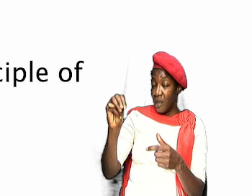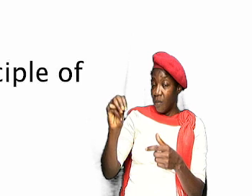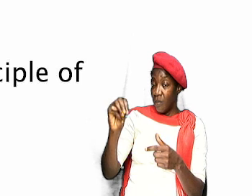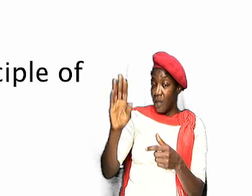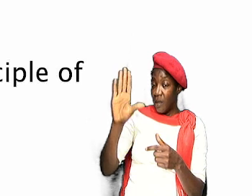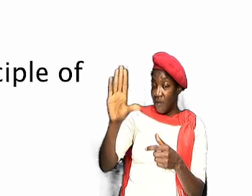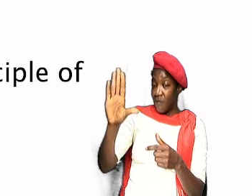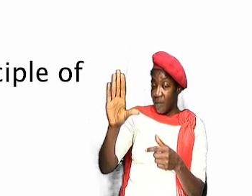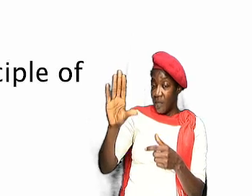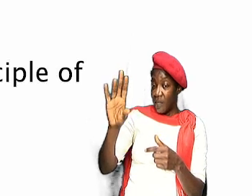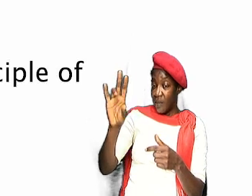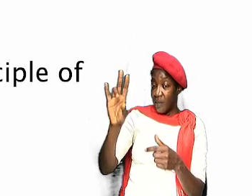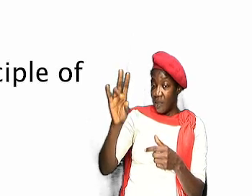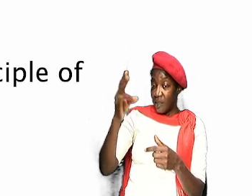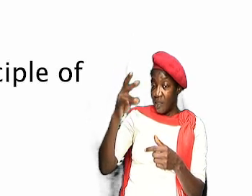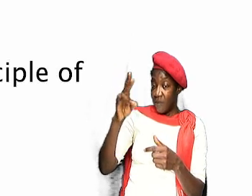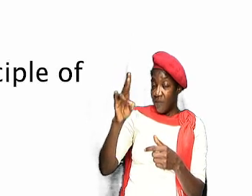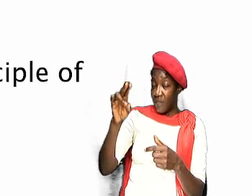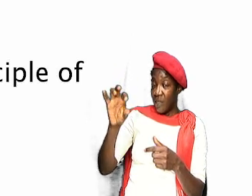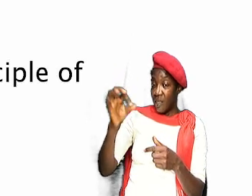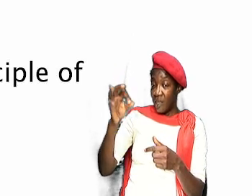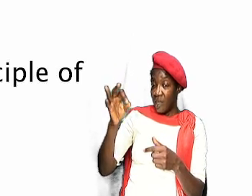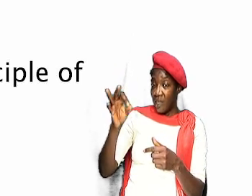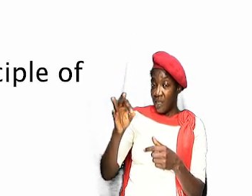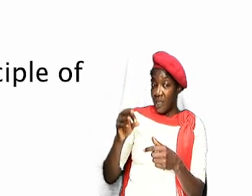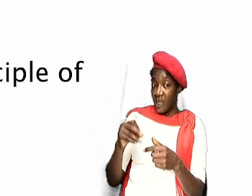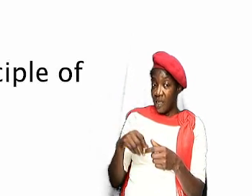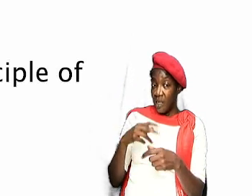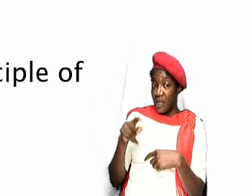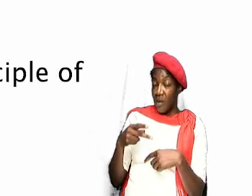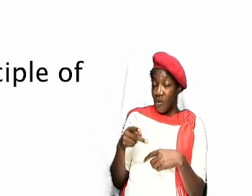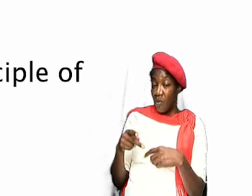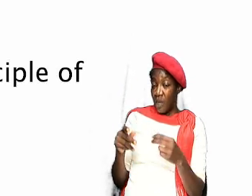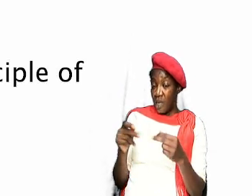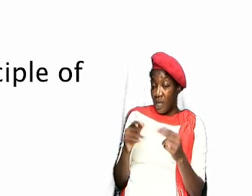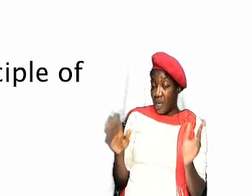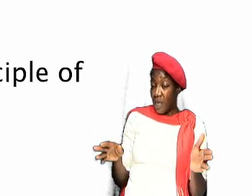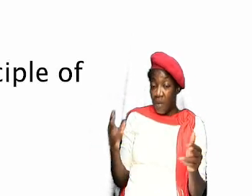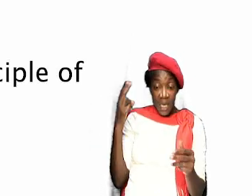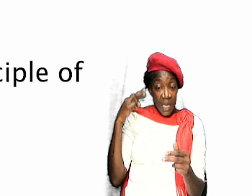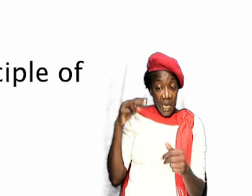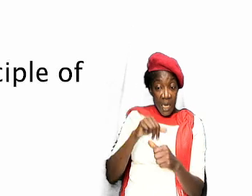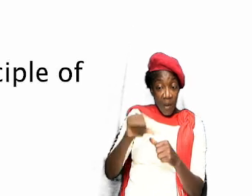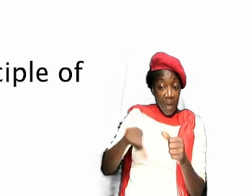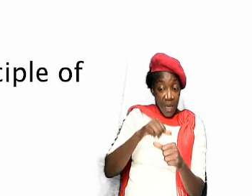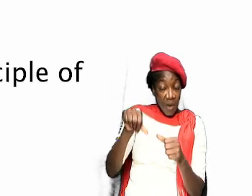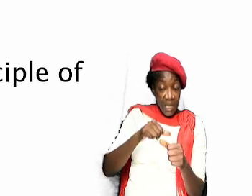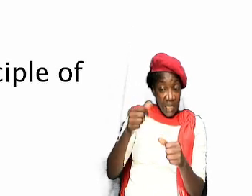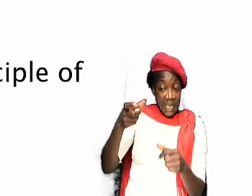right? But when the Philistine heard that they have anointed David, listen to this,